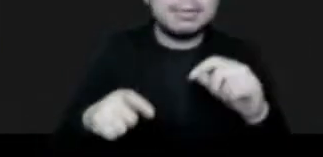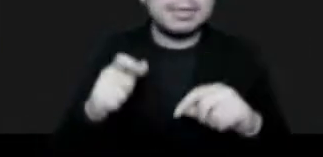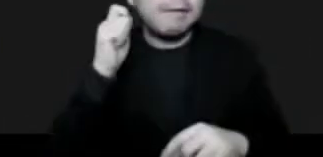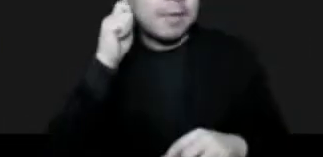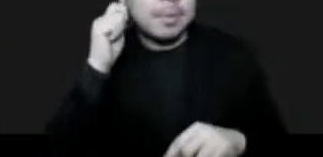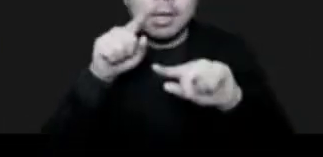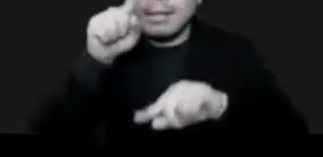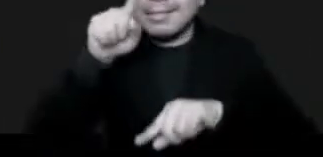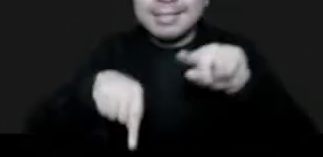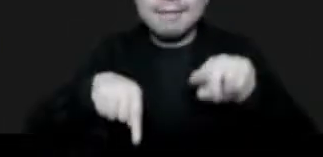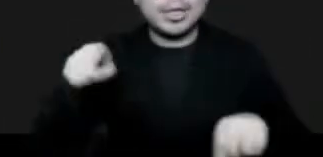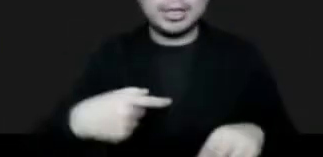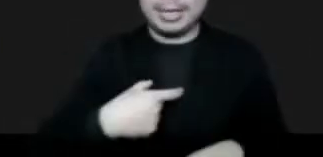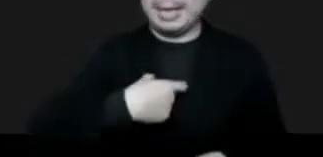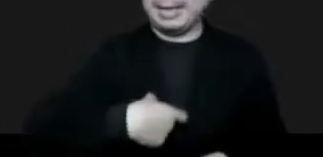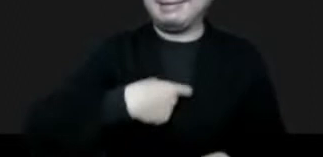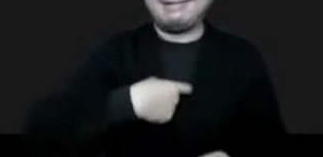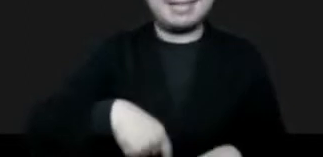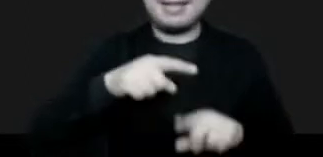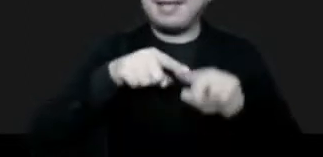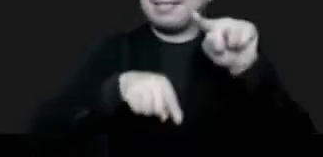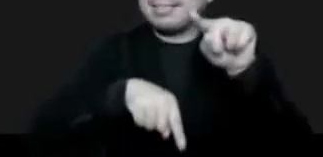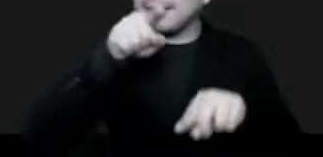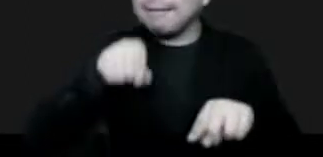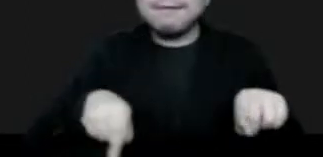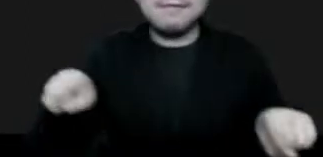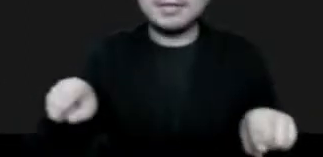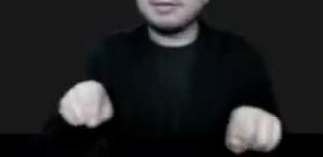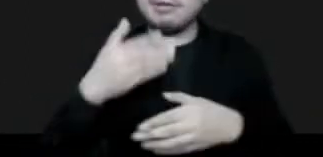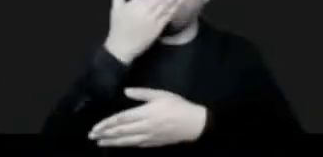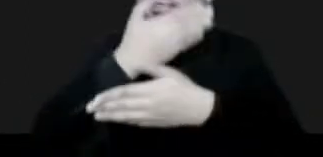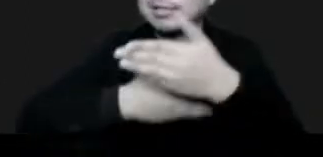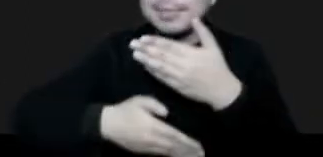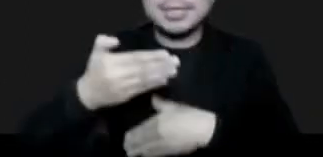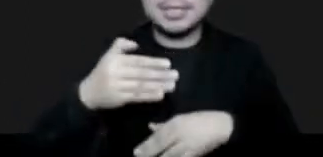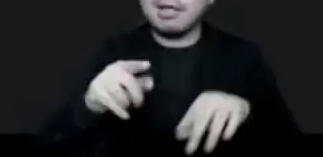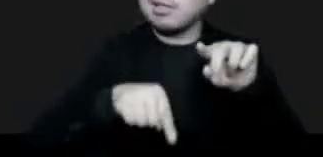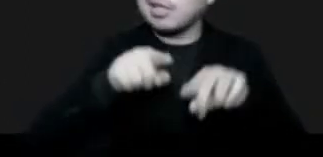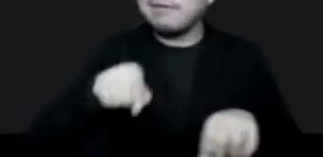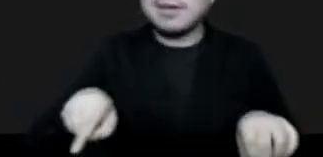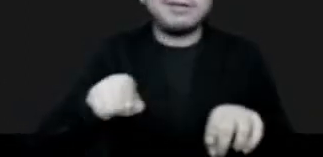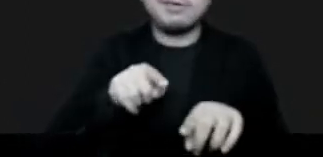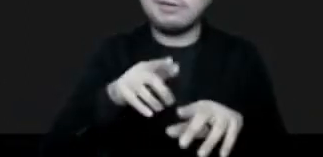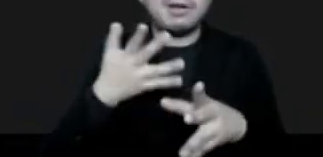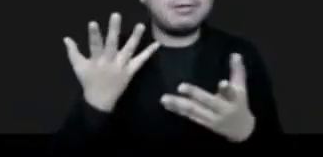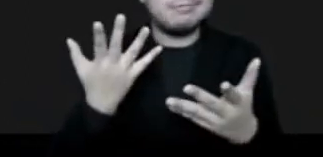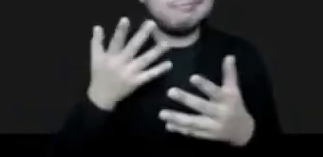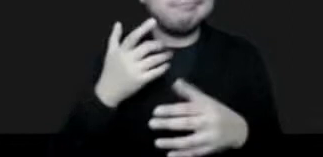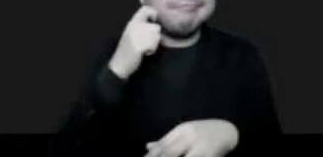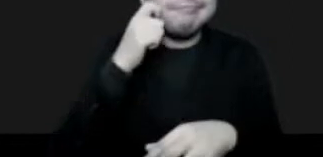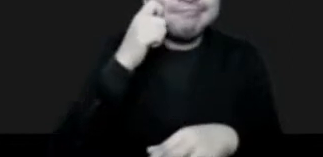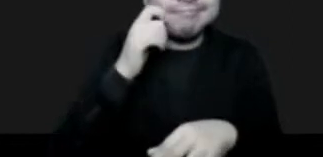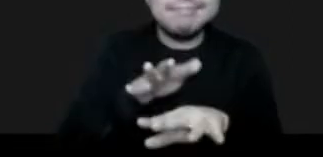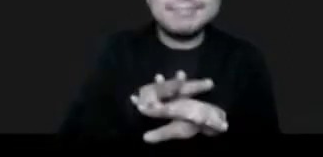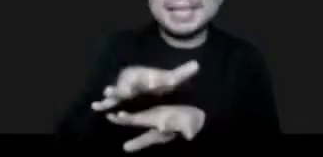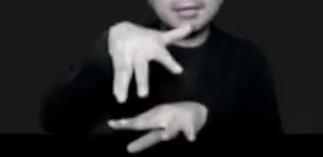different impairments, being from different ethnic minorities, have different experiences. So it